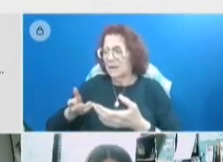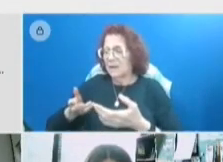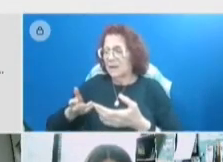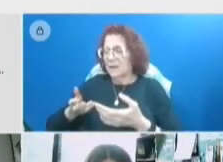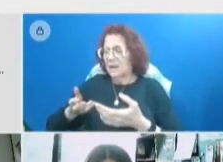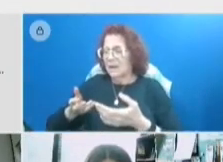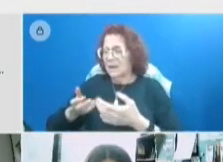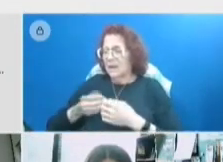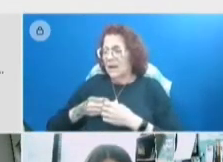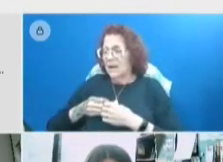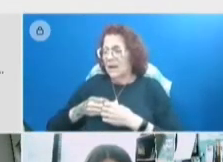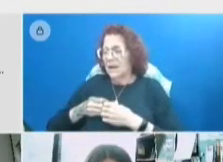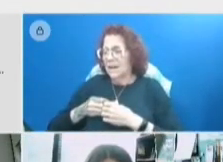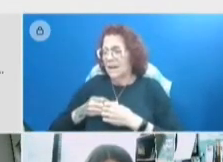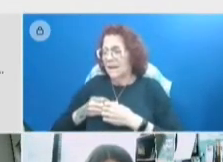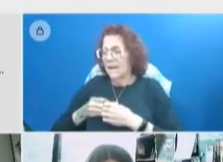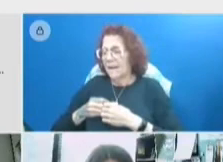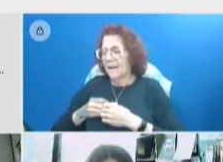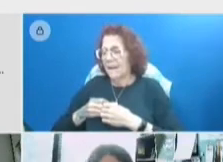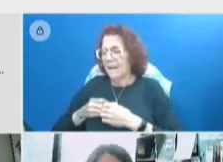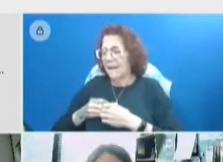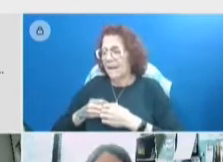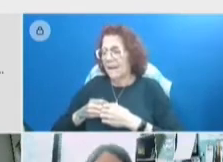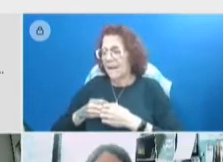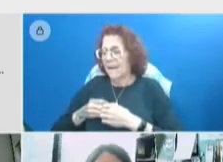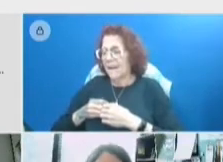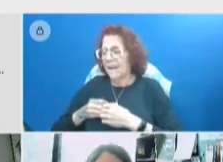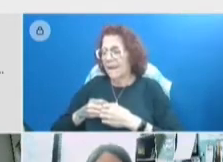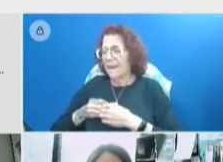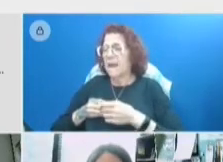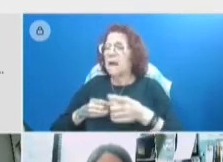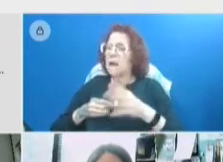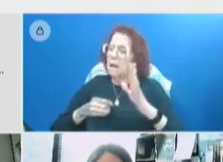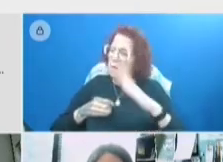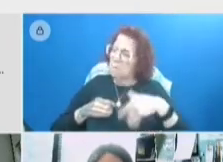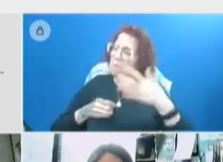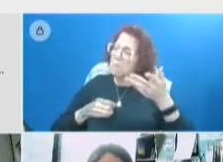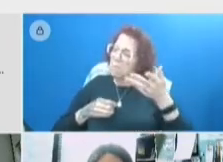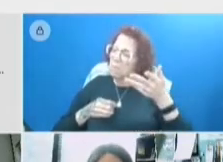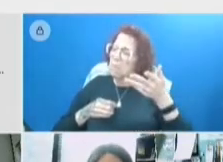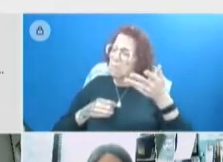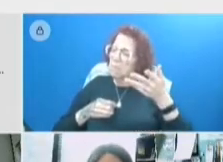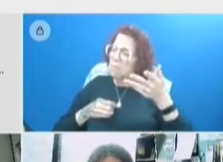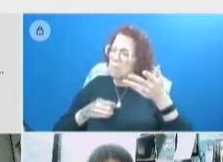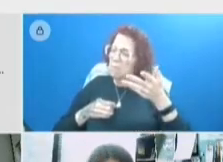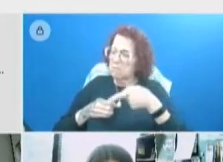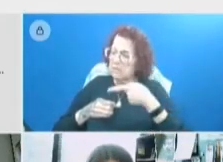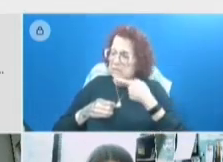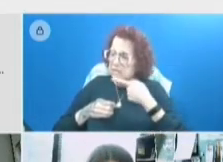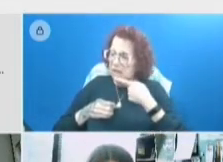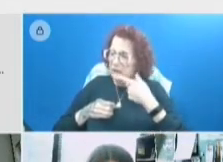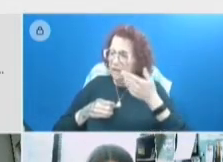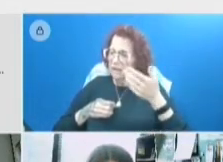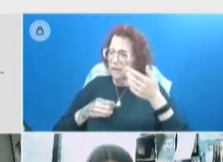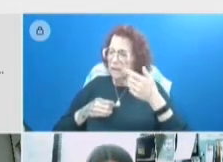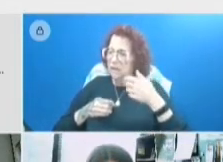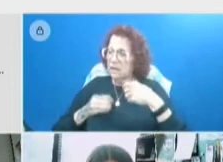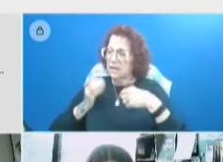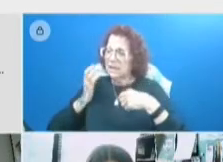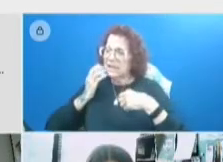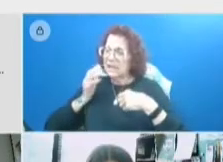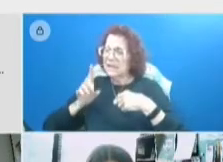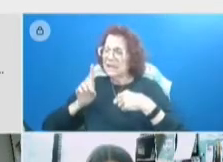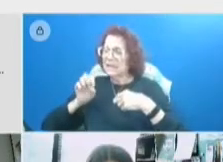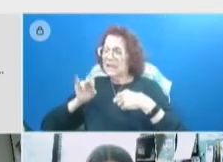It is. It's a population. I think they've just put in the word density for population. But you're correct in